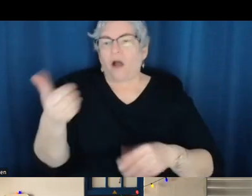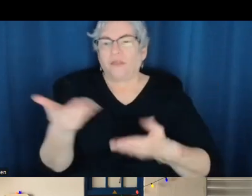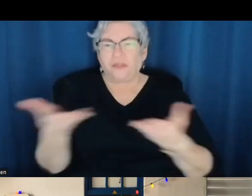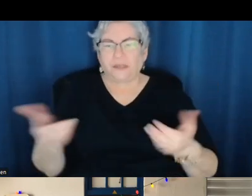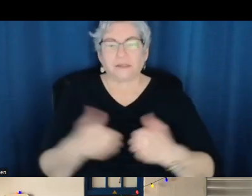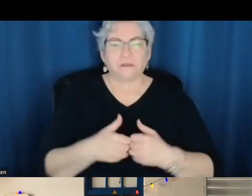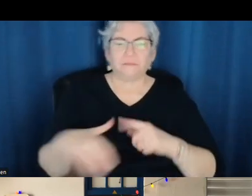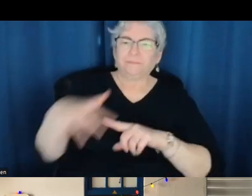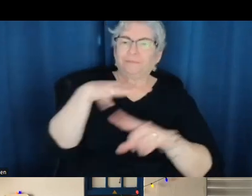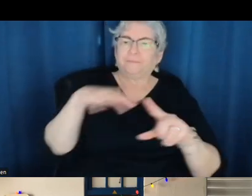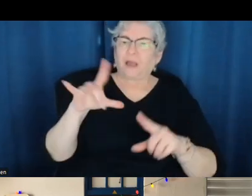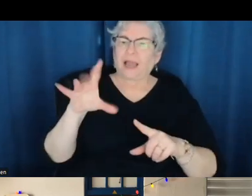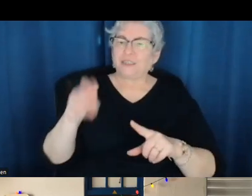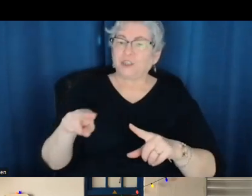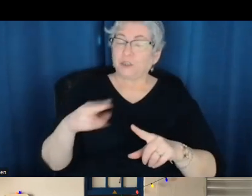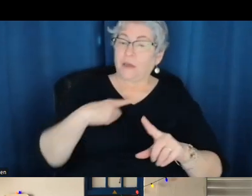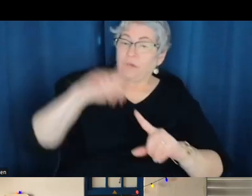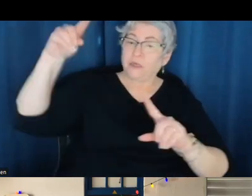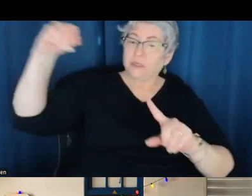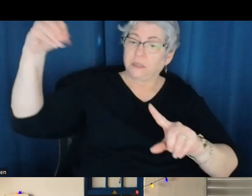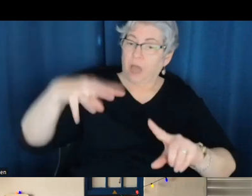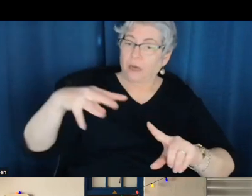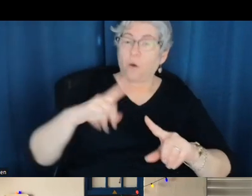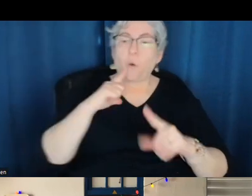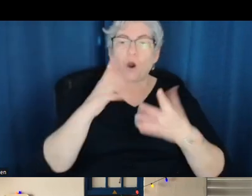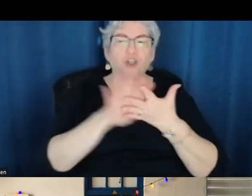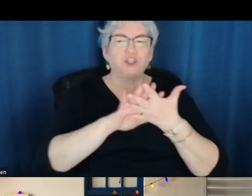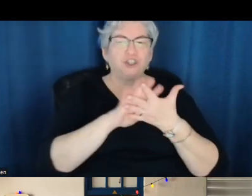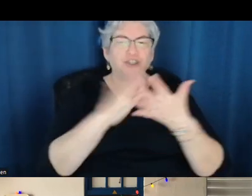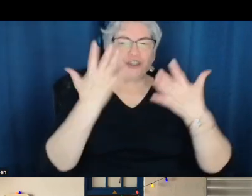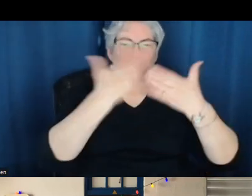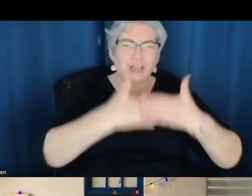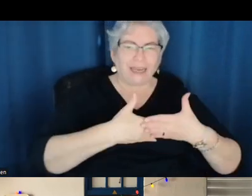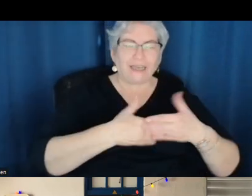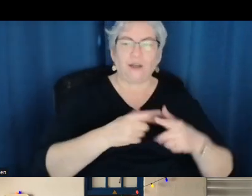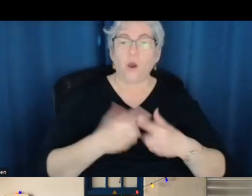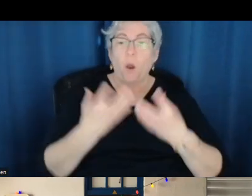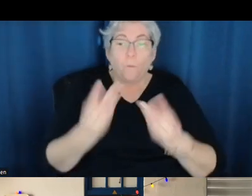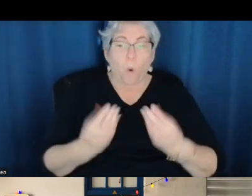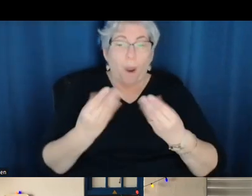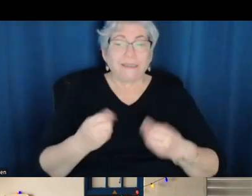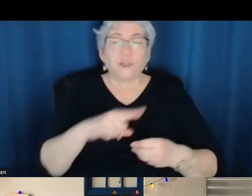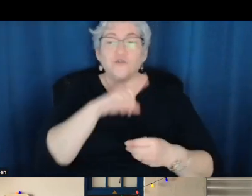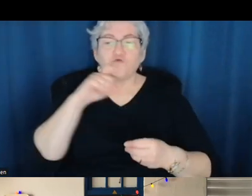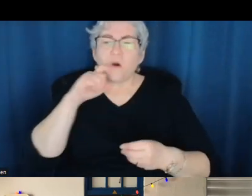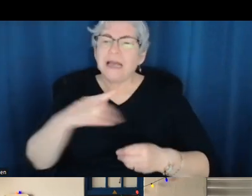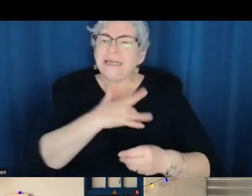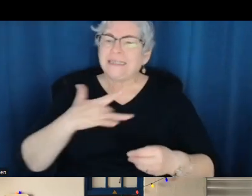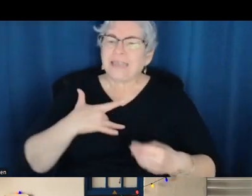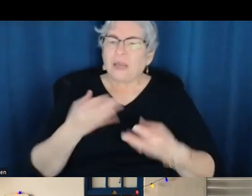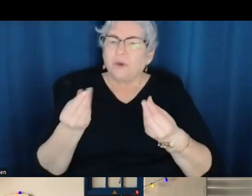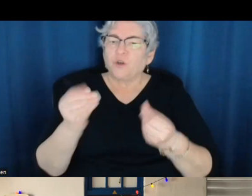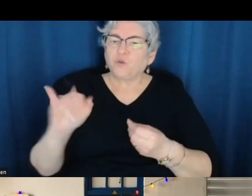Site conditions include the sun and shade exposure, moist and dry areas, and the soil type and pH.